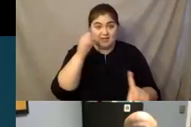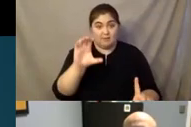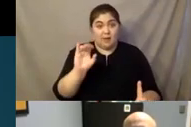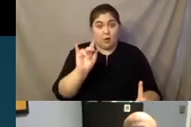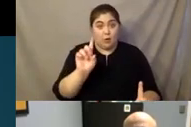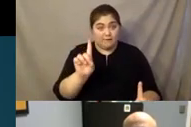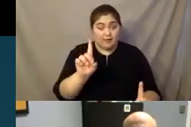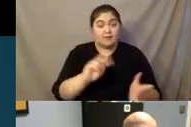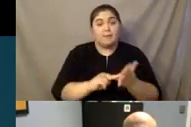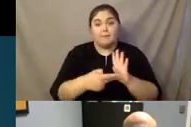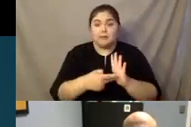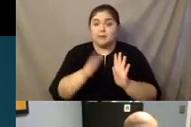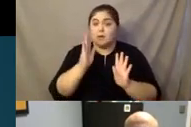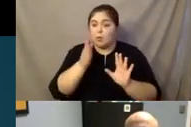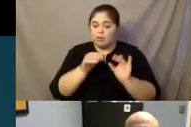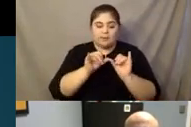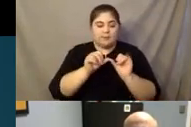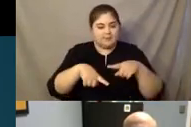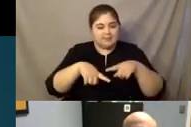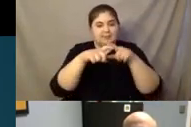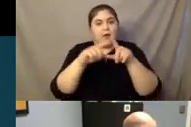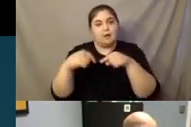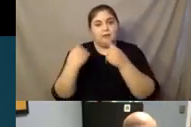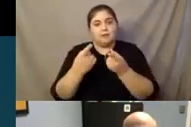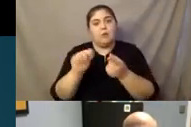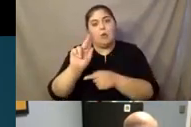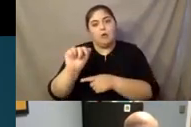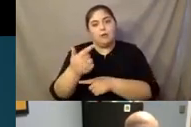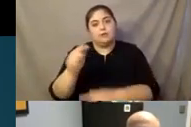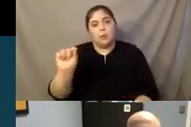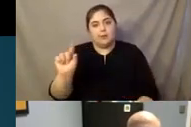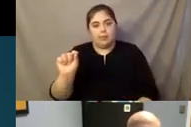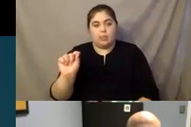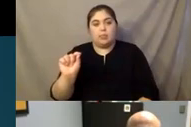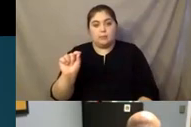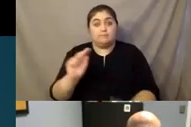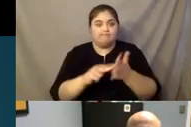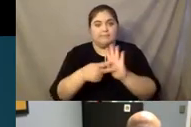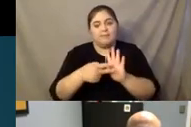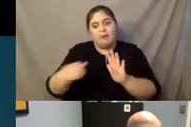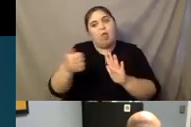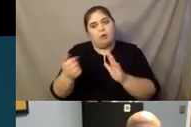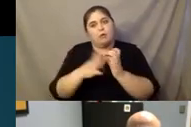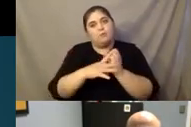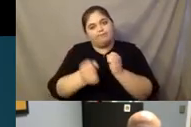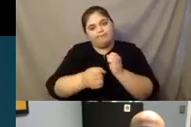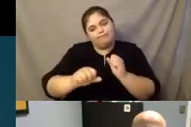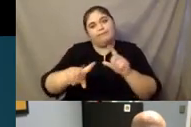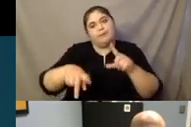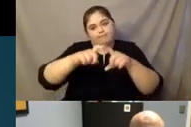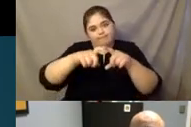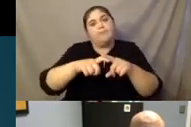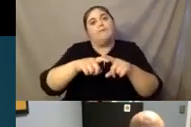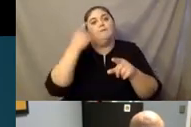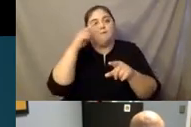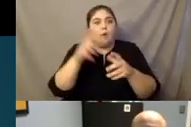is going to be stayed until August 20th. So another extension out into middle of August